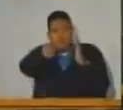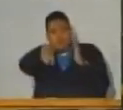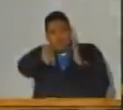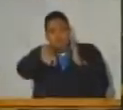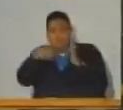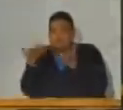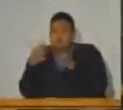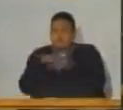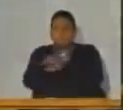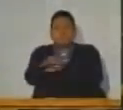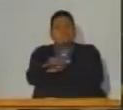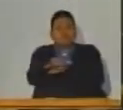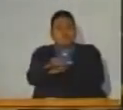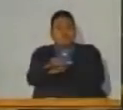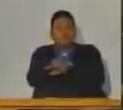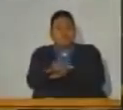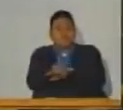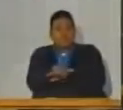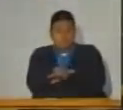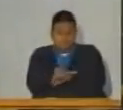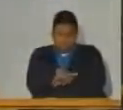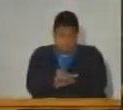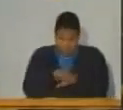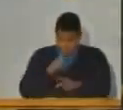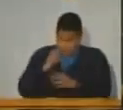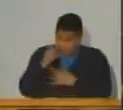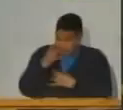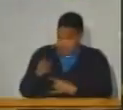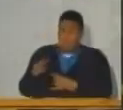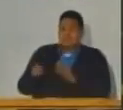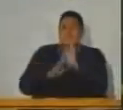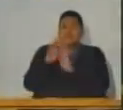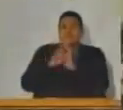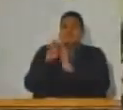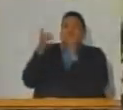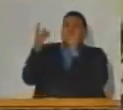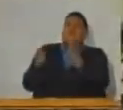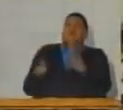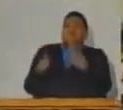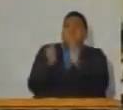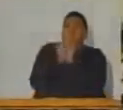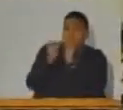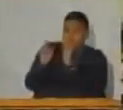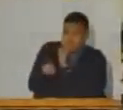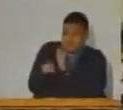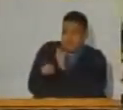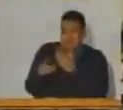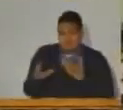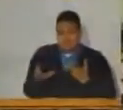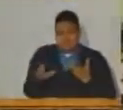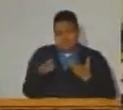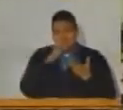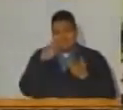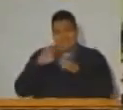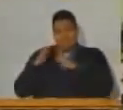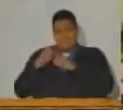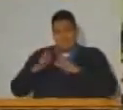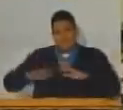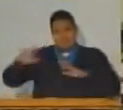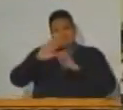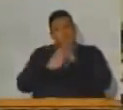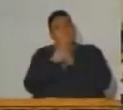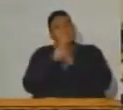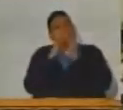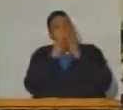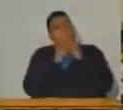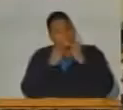be integrated, reconciling the interest of development with the necessity of environmental